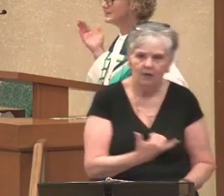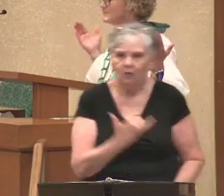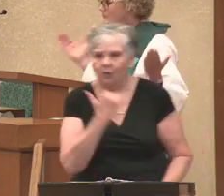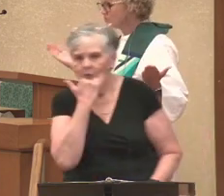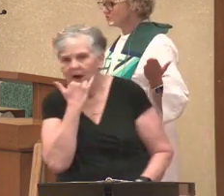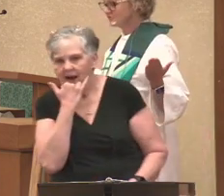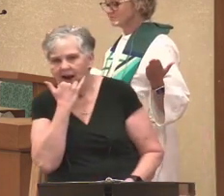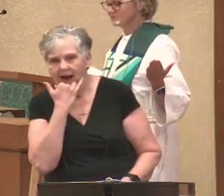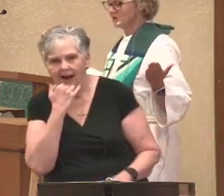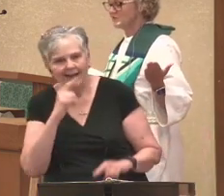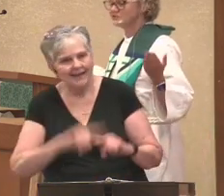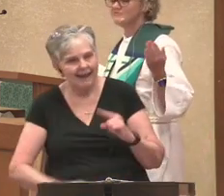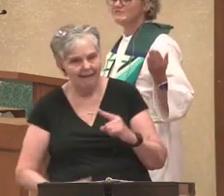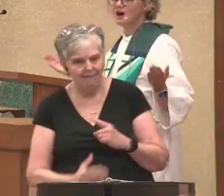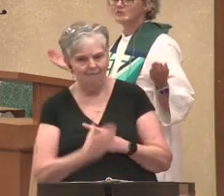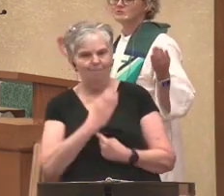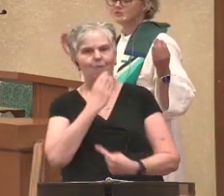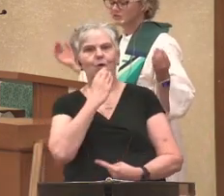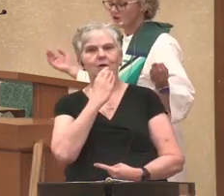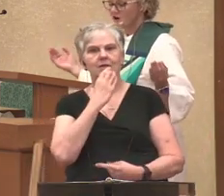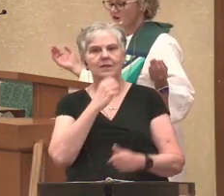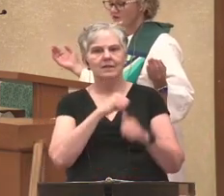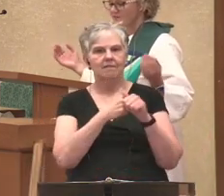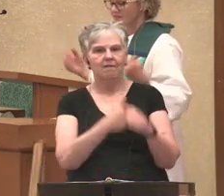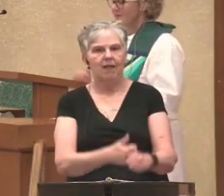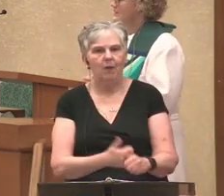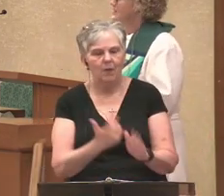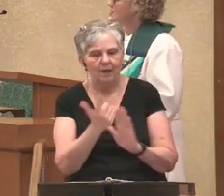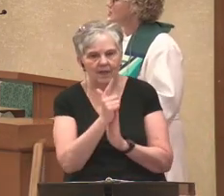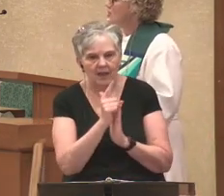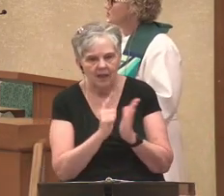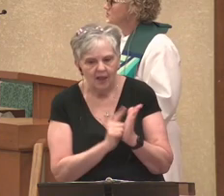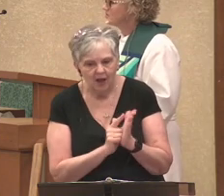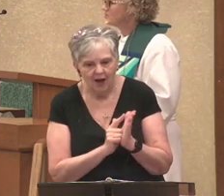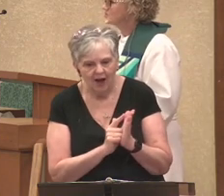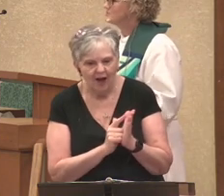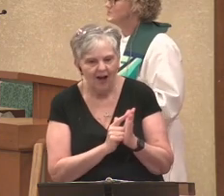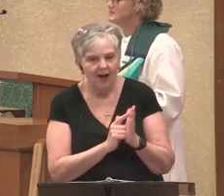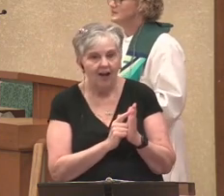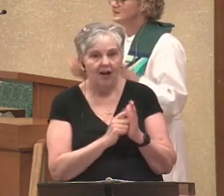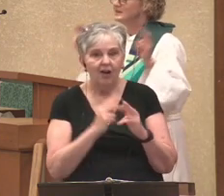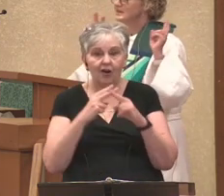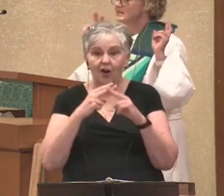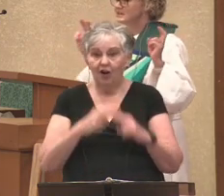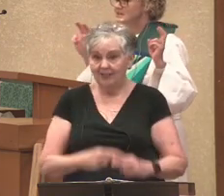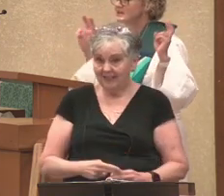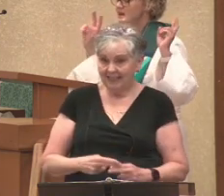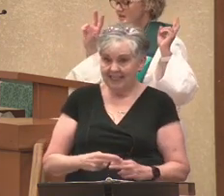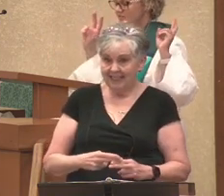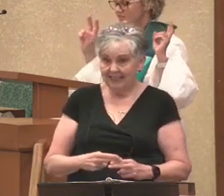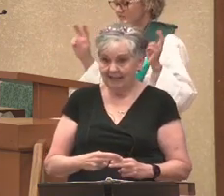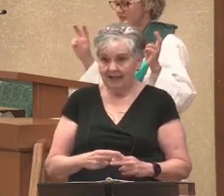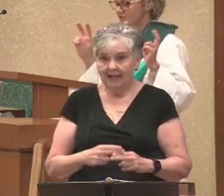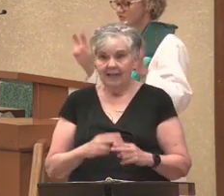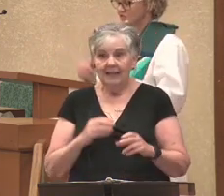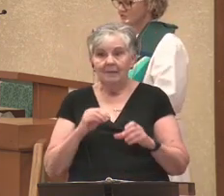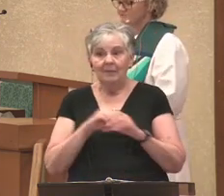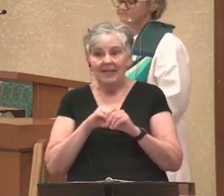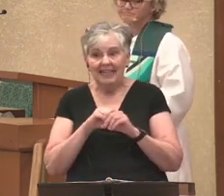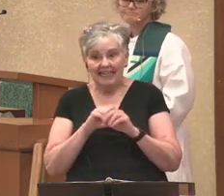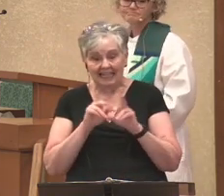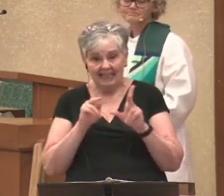just can't force himself to follow the law. He calls this being in the